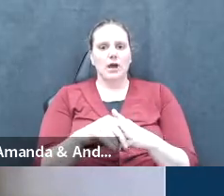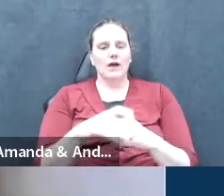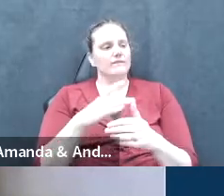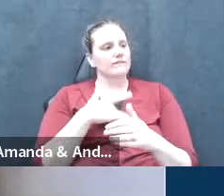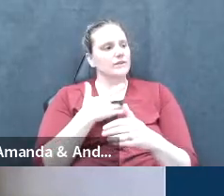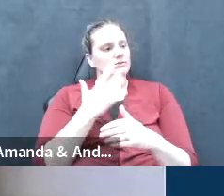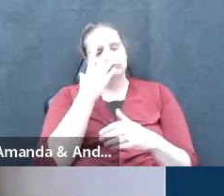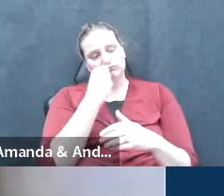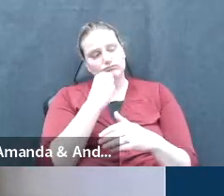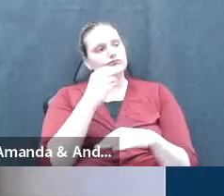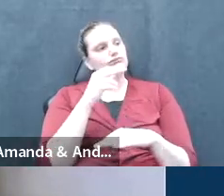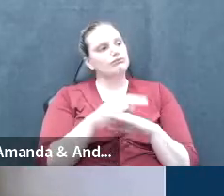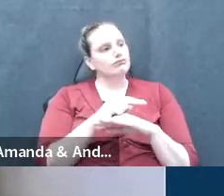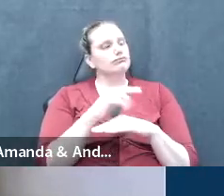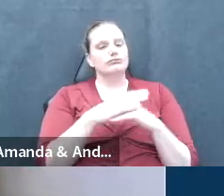night's sleep.